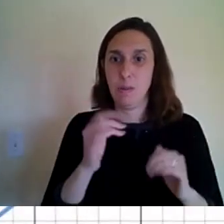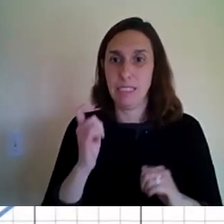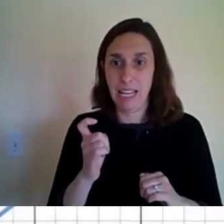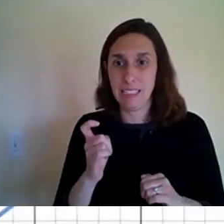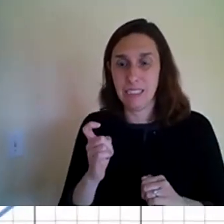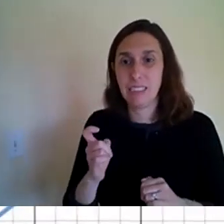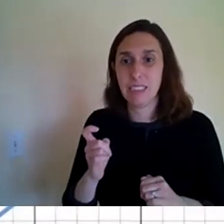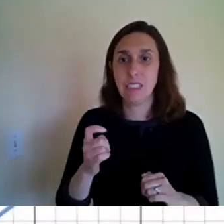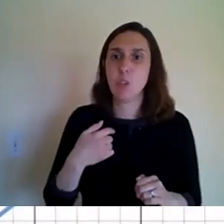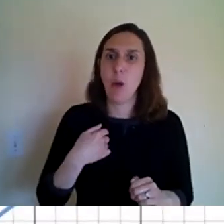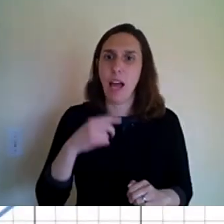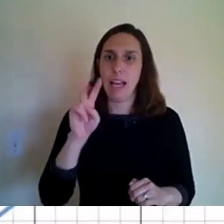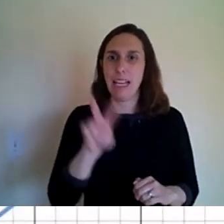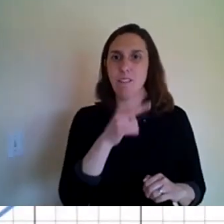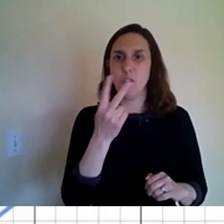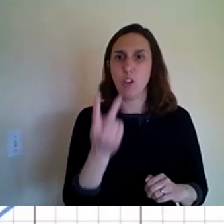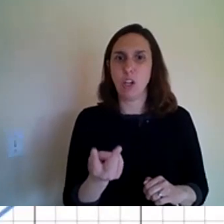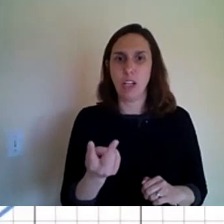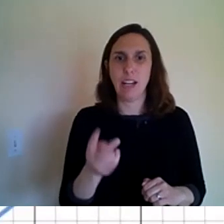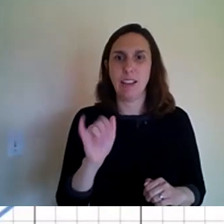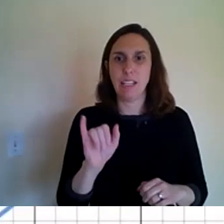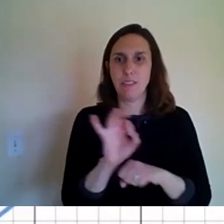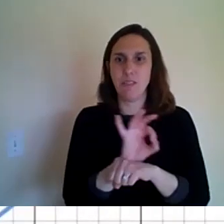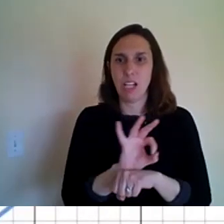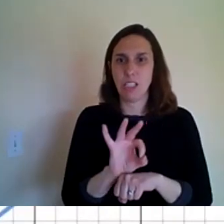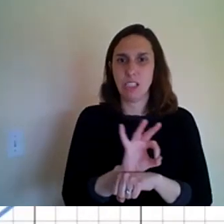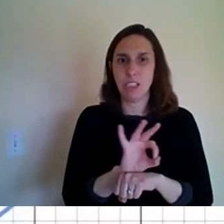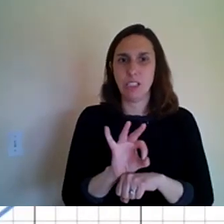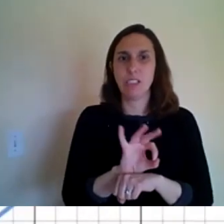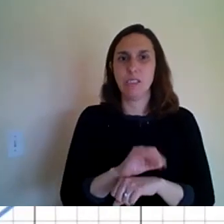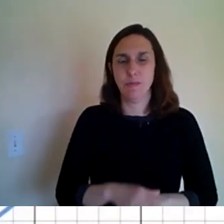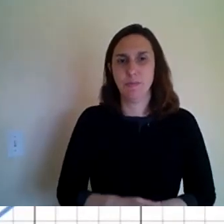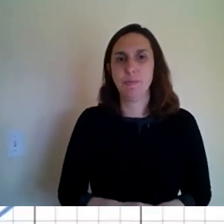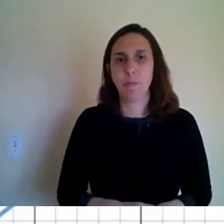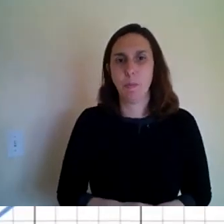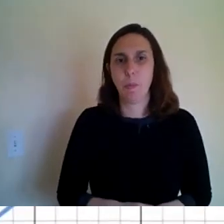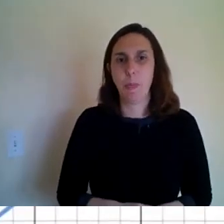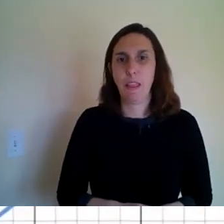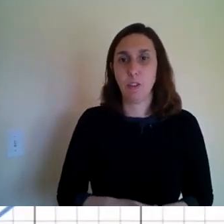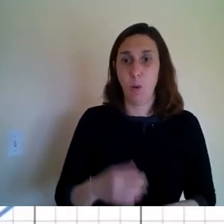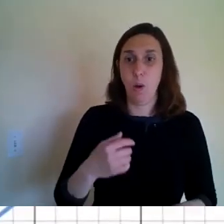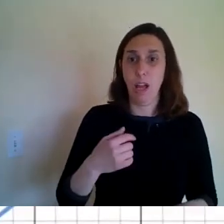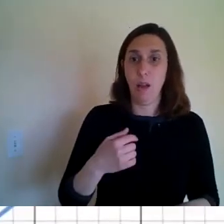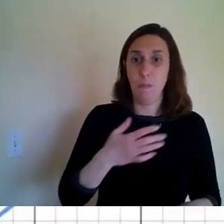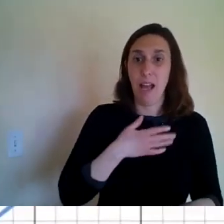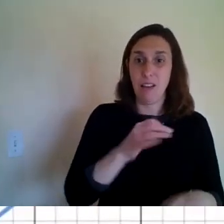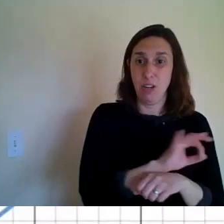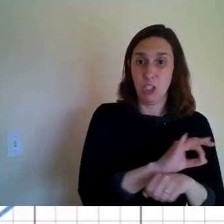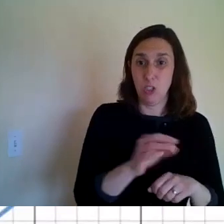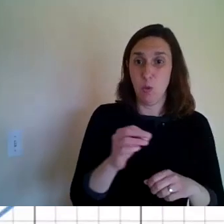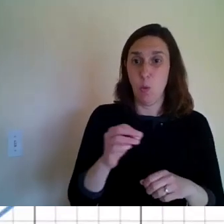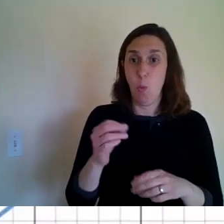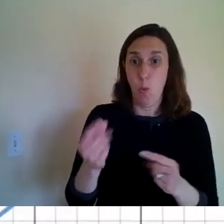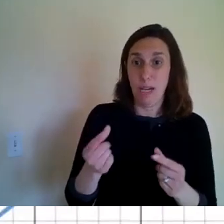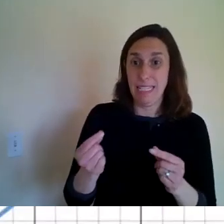so I have inverted this function. I have undone what my function did. If I have an output of